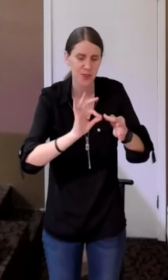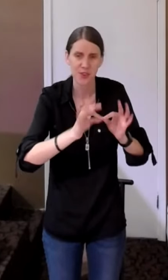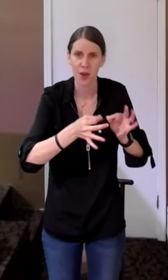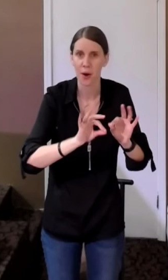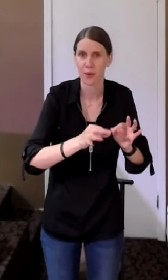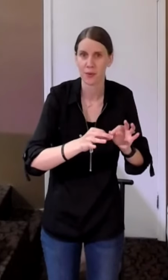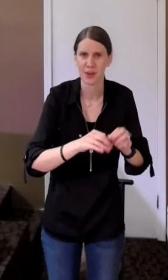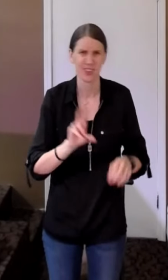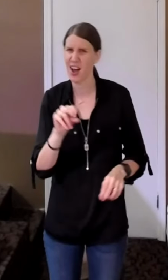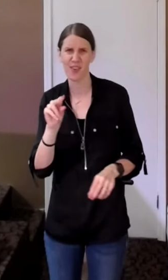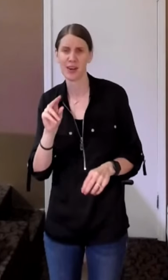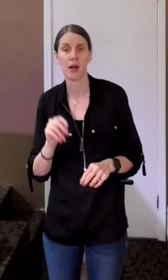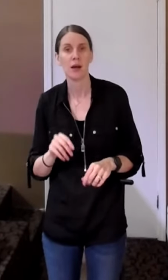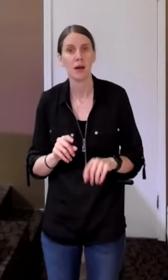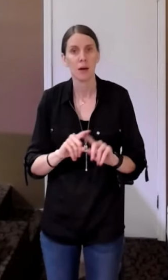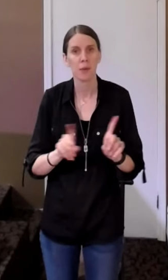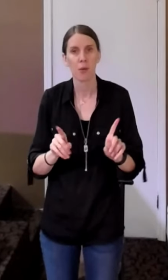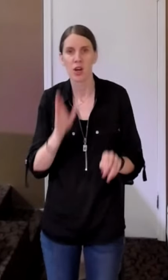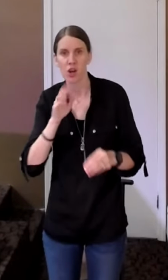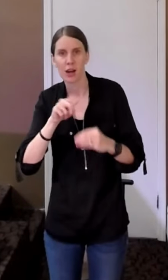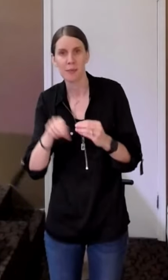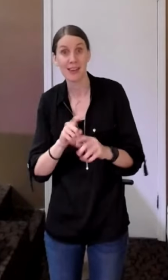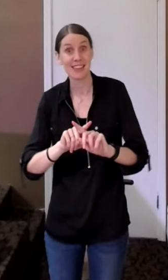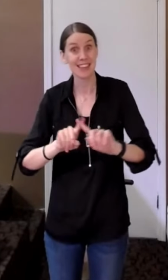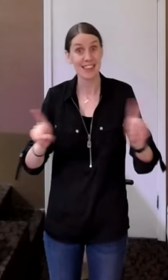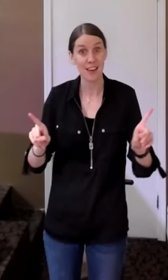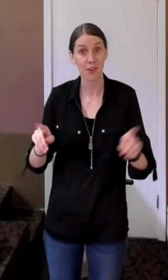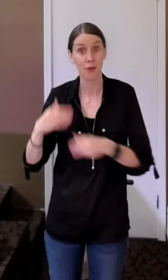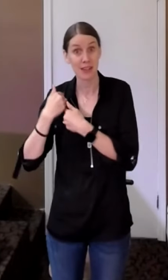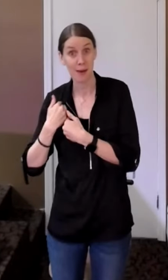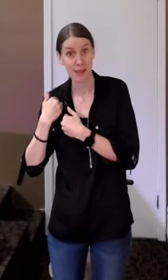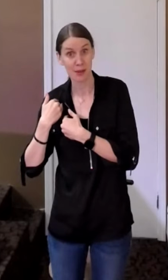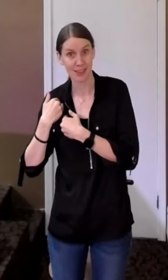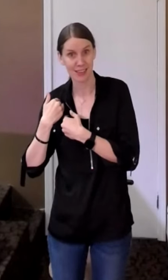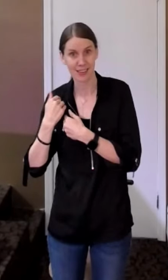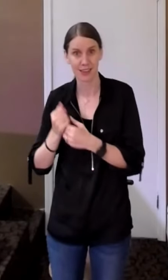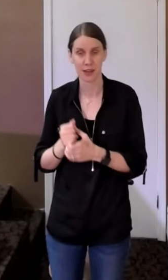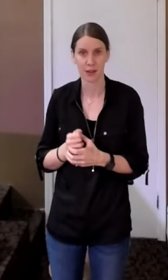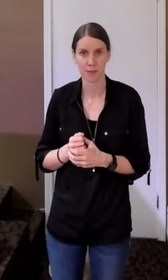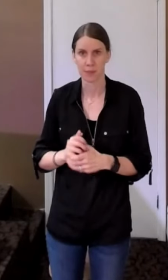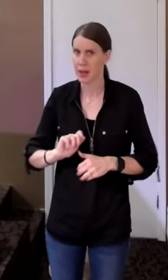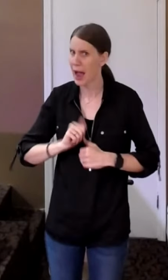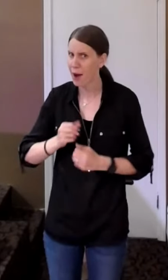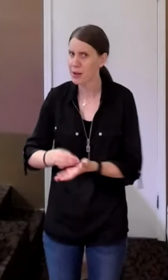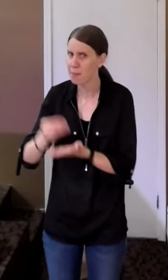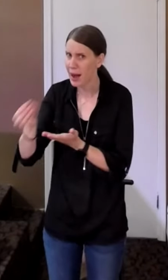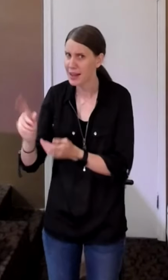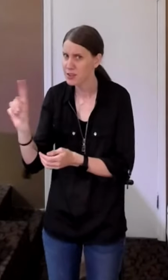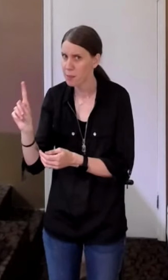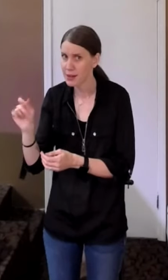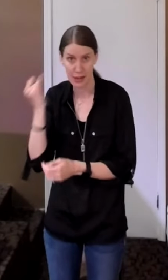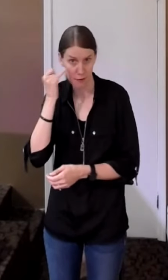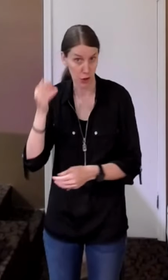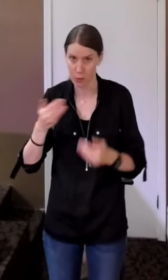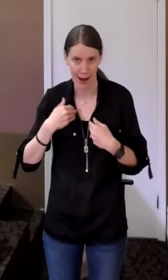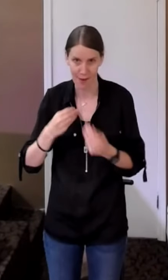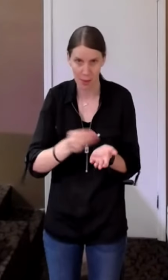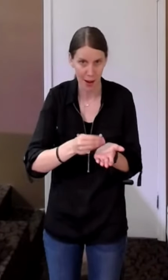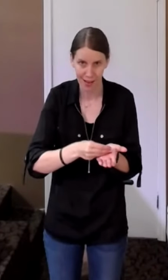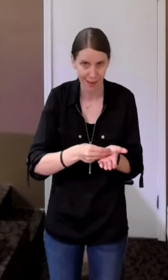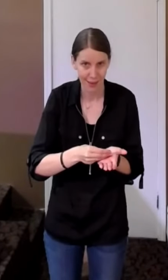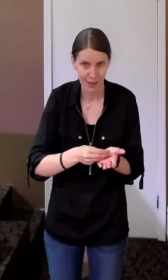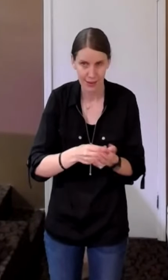else? We're talking about a lot of variety in life. Now, how do you go buy something if you don't have the resources for